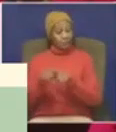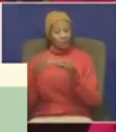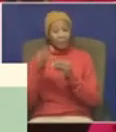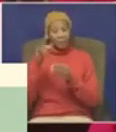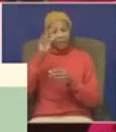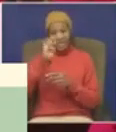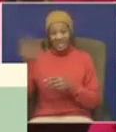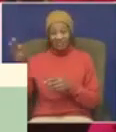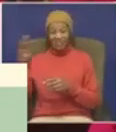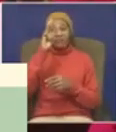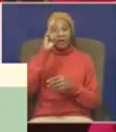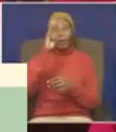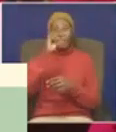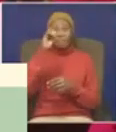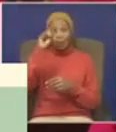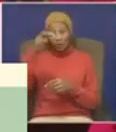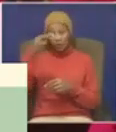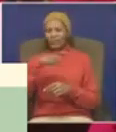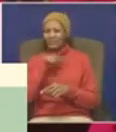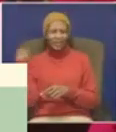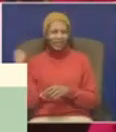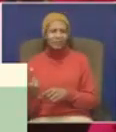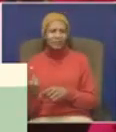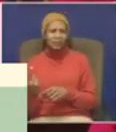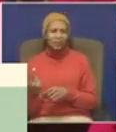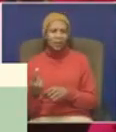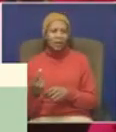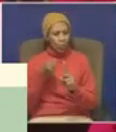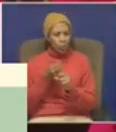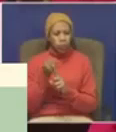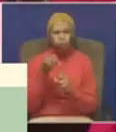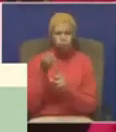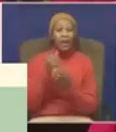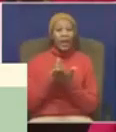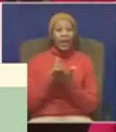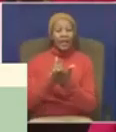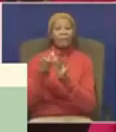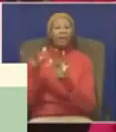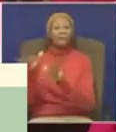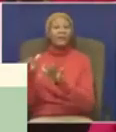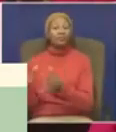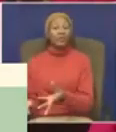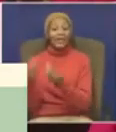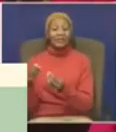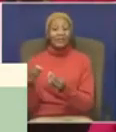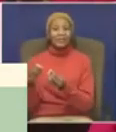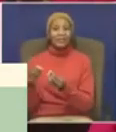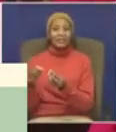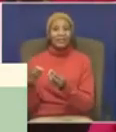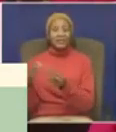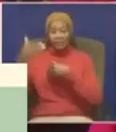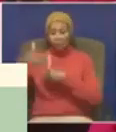Patele, in Alexandra, fighting for people to occupy the containers, rightful people to occupy the